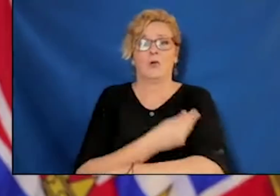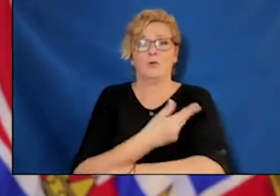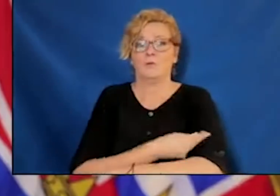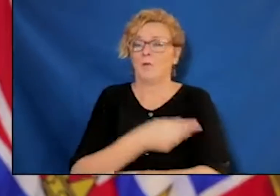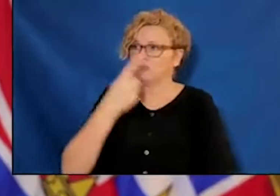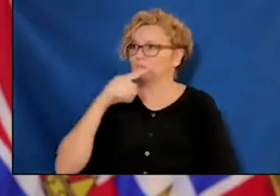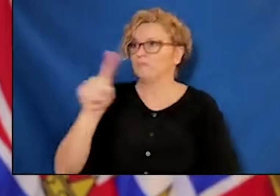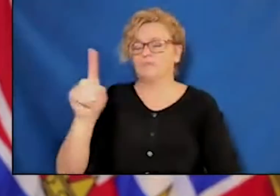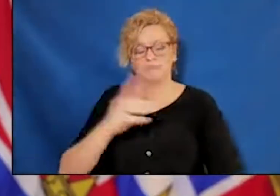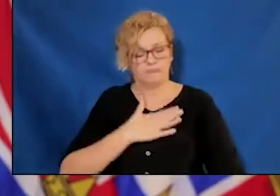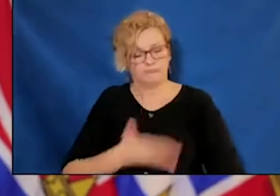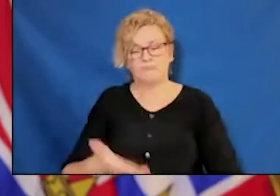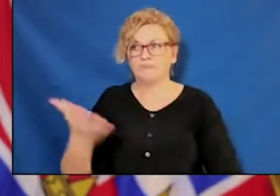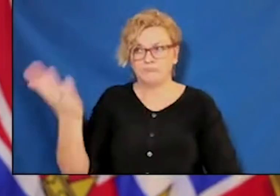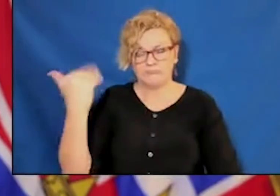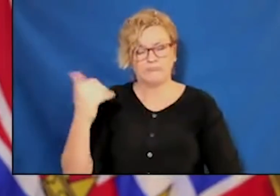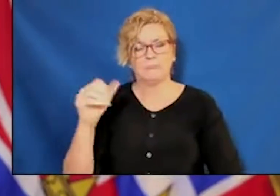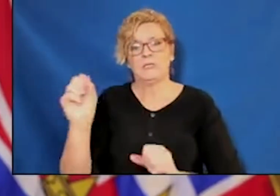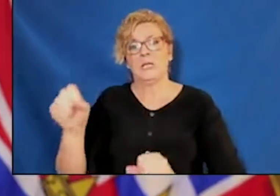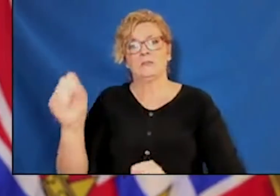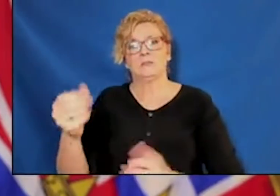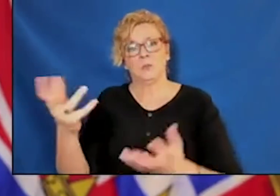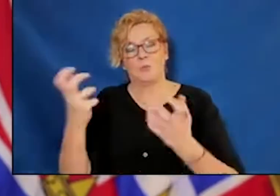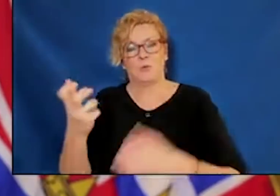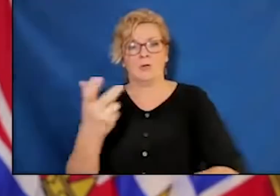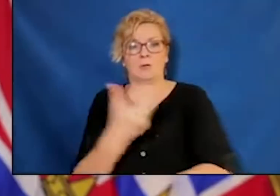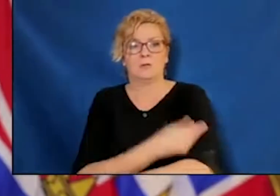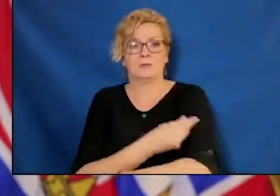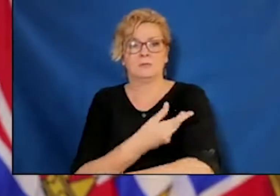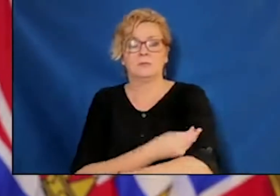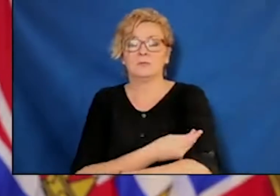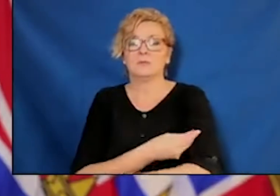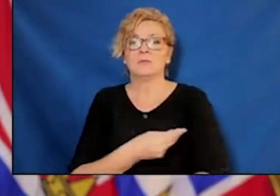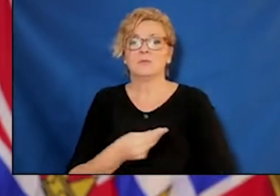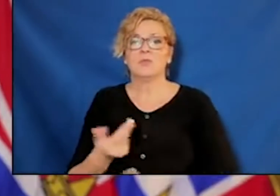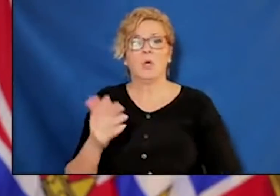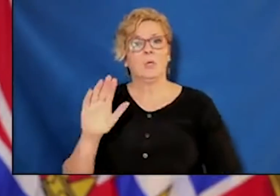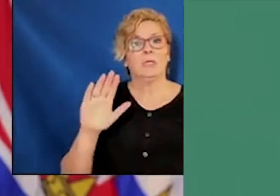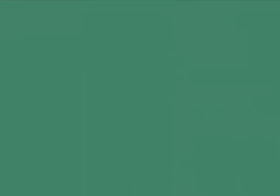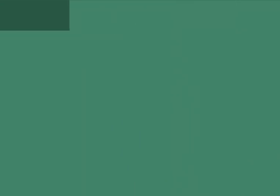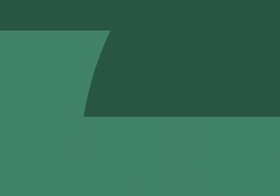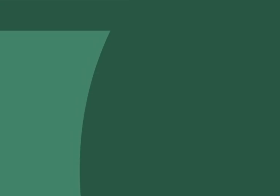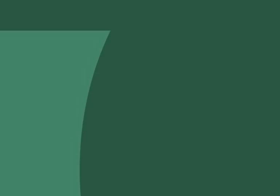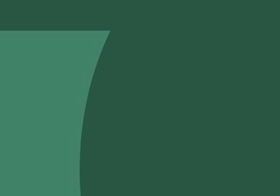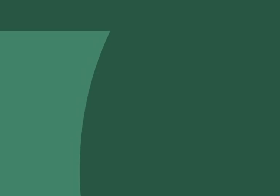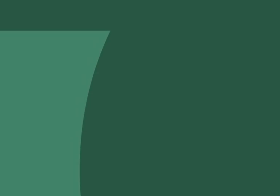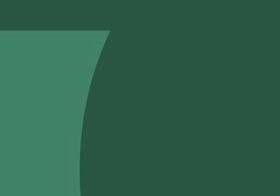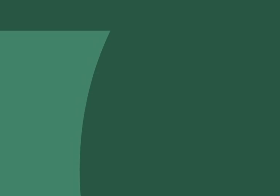answer so that they feel confident receiving the vaccine and knowing that it's safe and that it works.